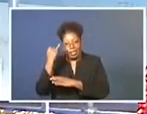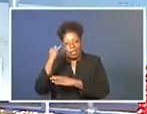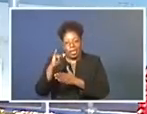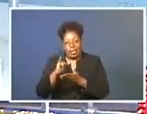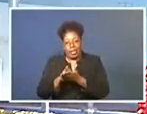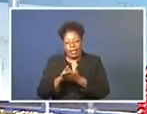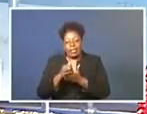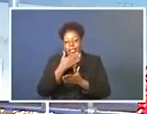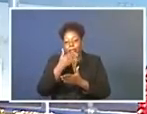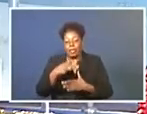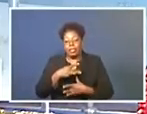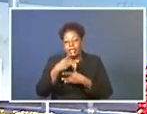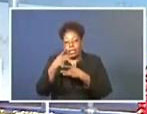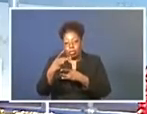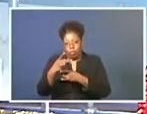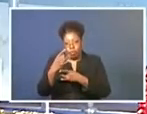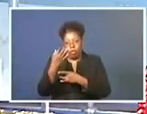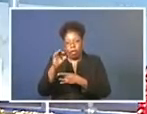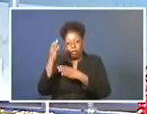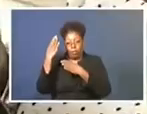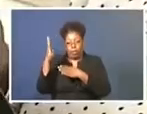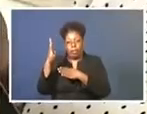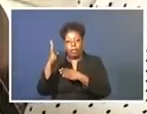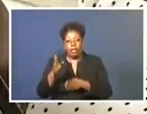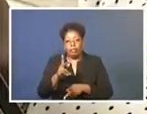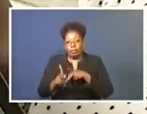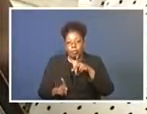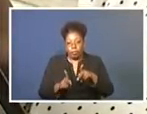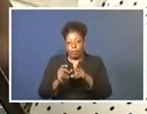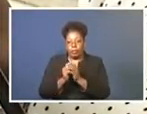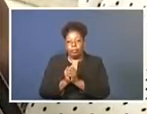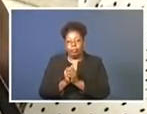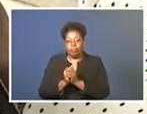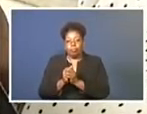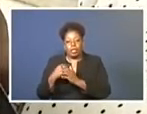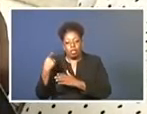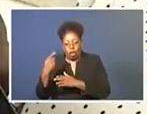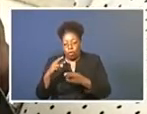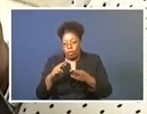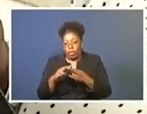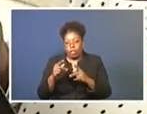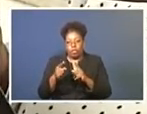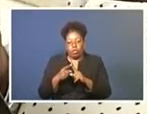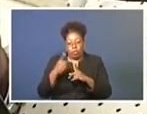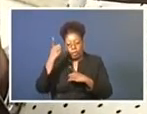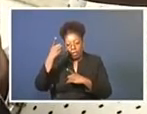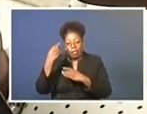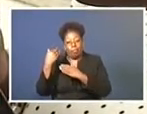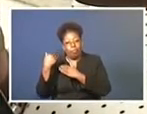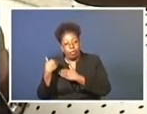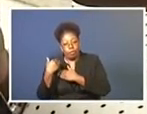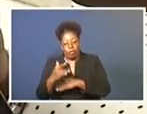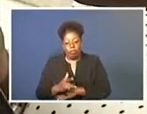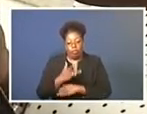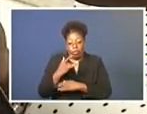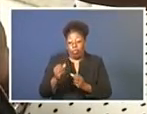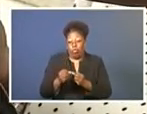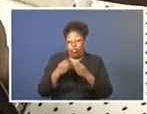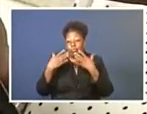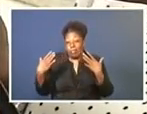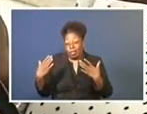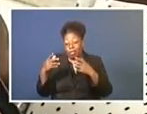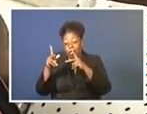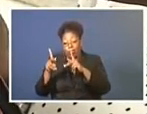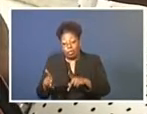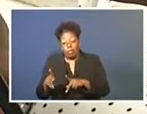in the interest of the Bahamian people. It is always related to the disease burden. If we feel that the ship has too many positive